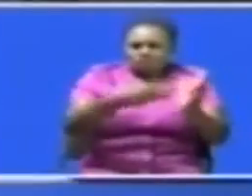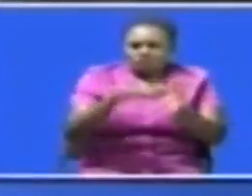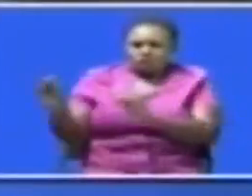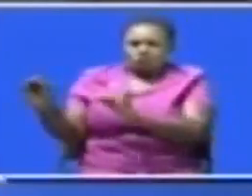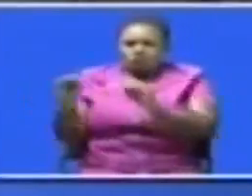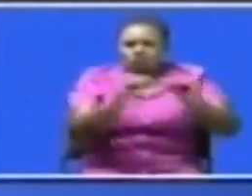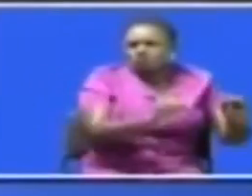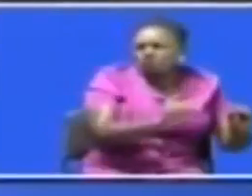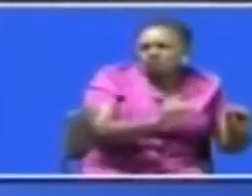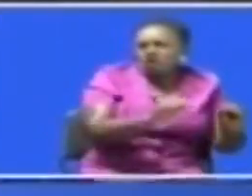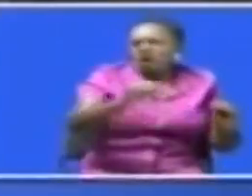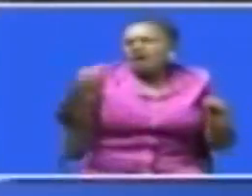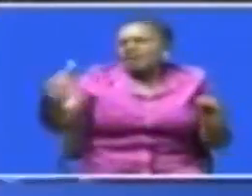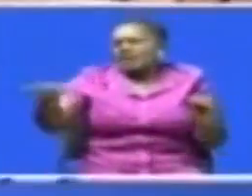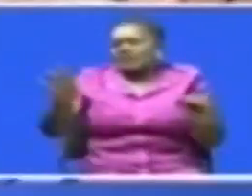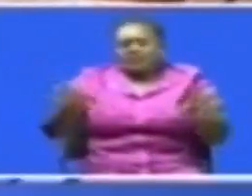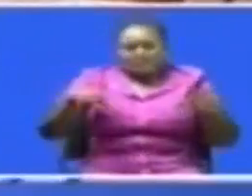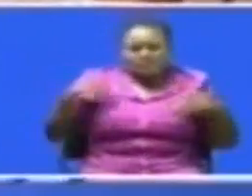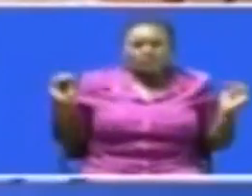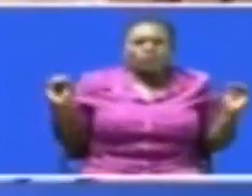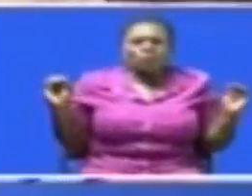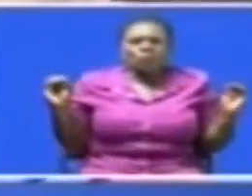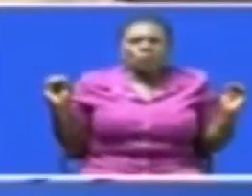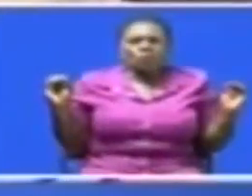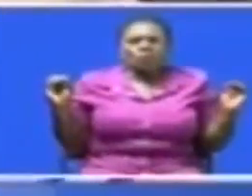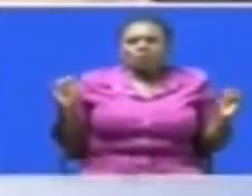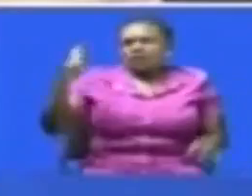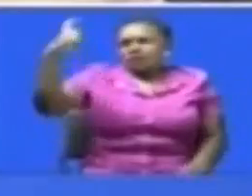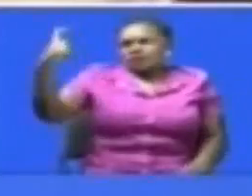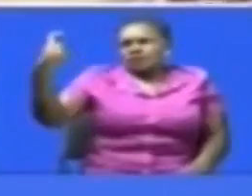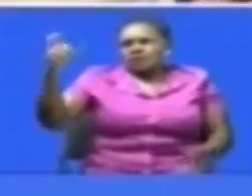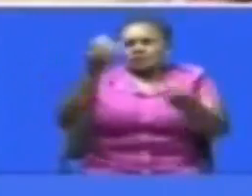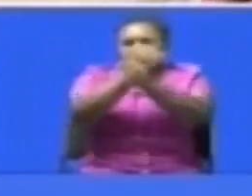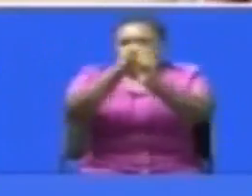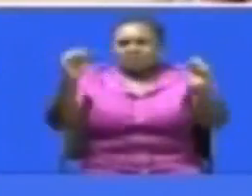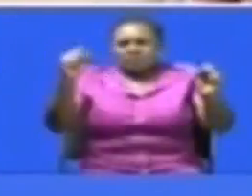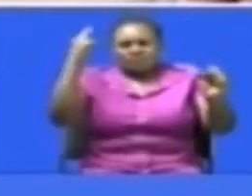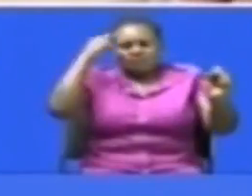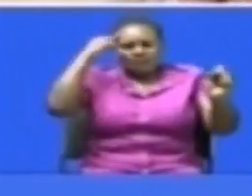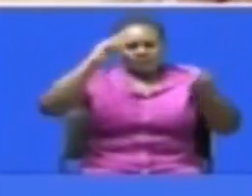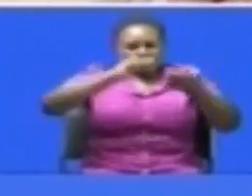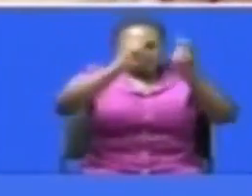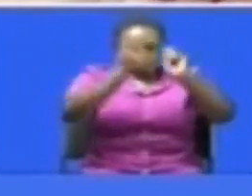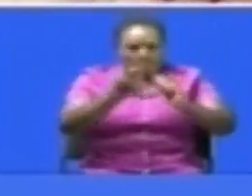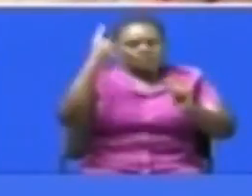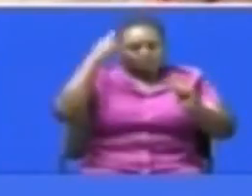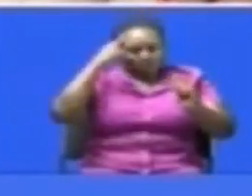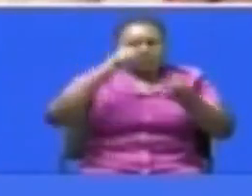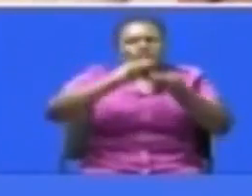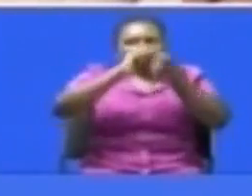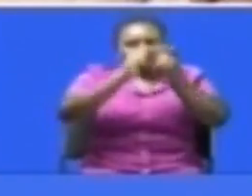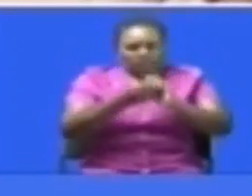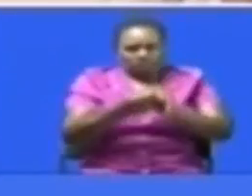kwa Elgeyo Marakwet County, hiyo tunakataa. His Excellency the President has changed his mind. If he has changed his mind, he's